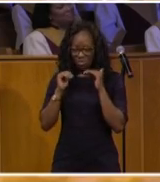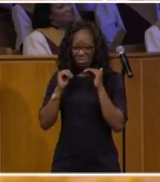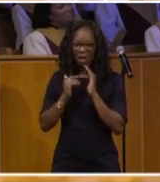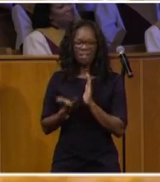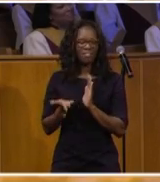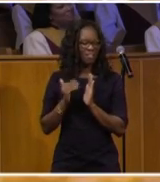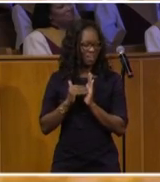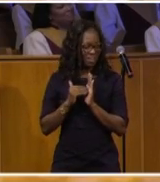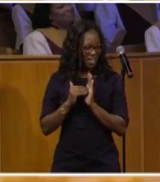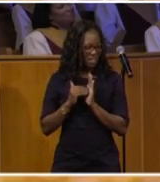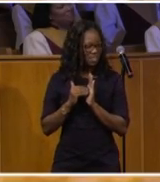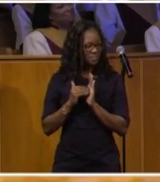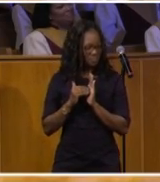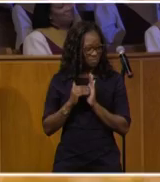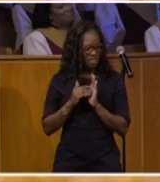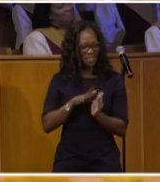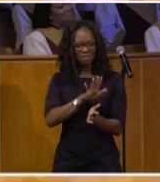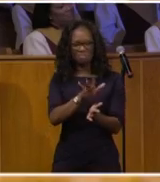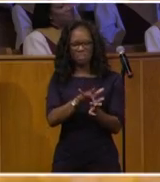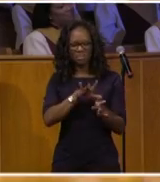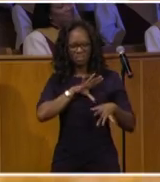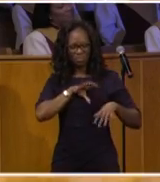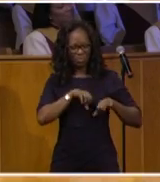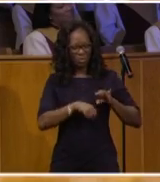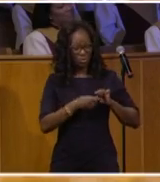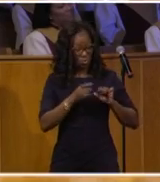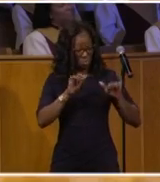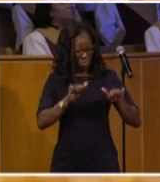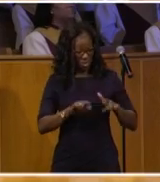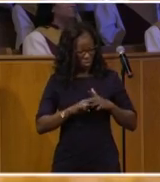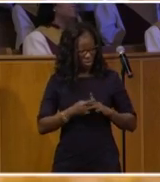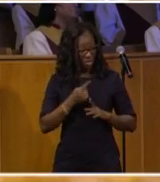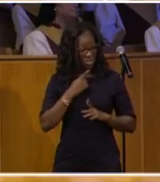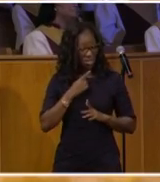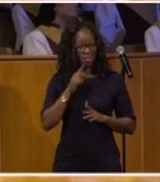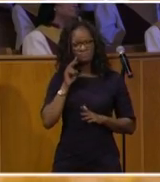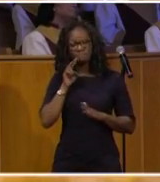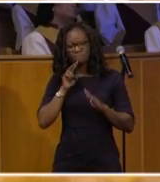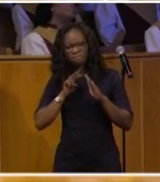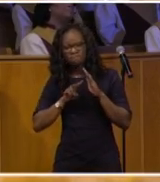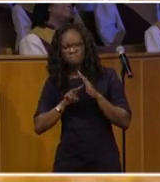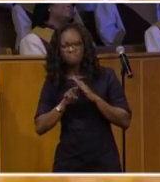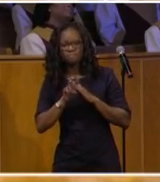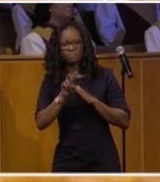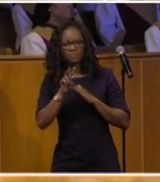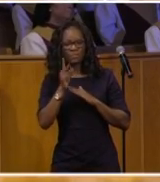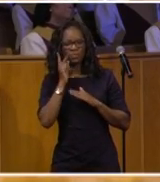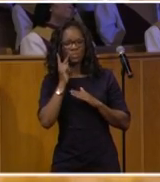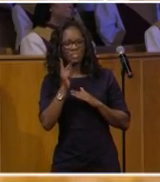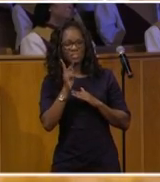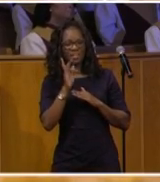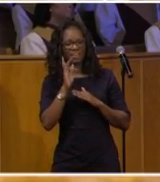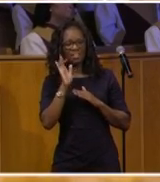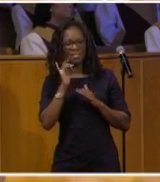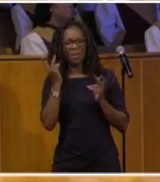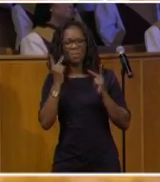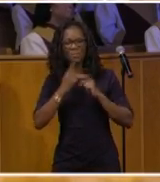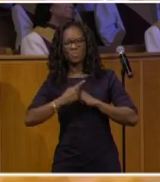In the midst of grief, you can begin to say, I look forward to seeing that loved one